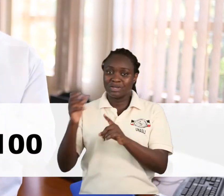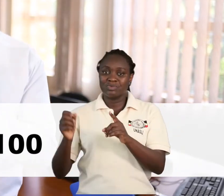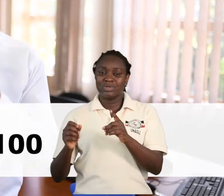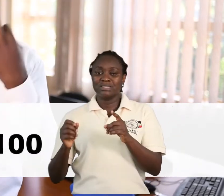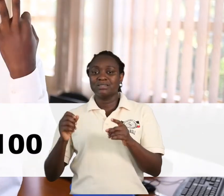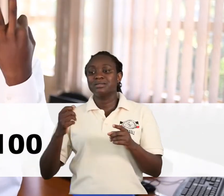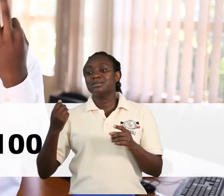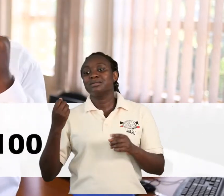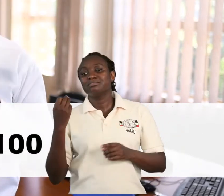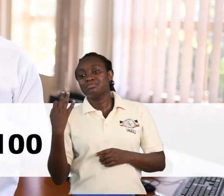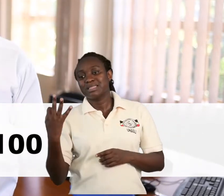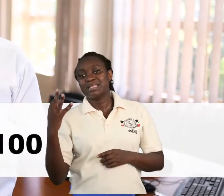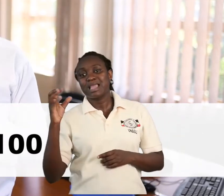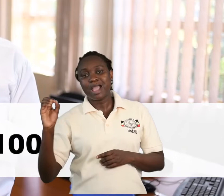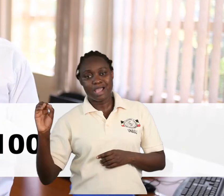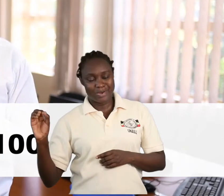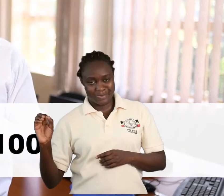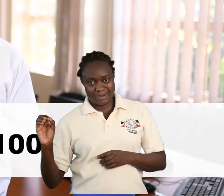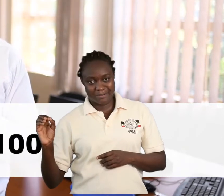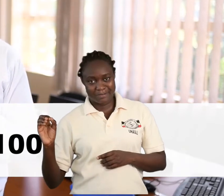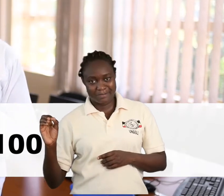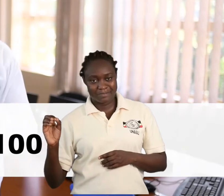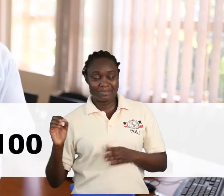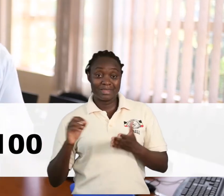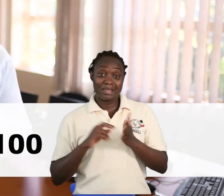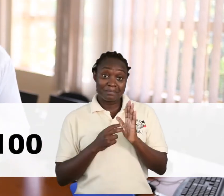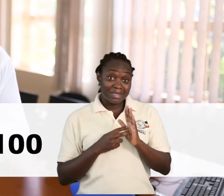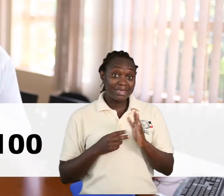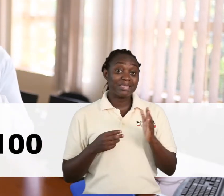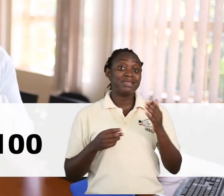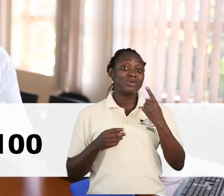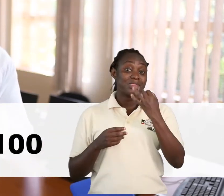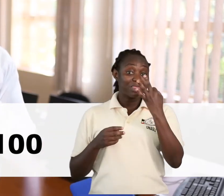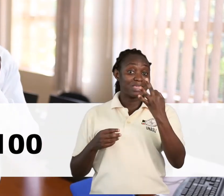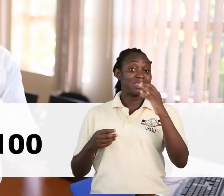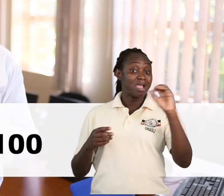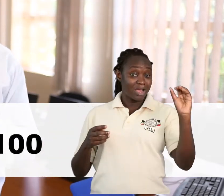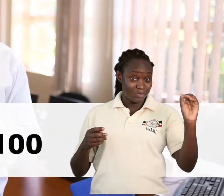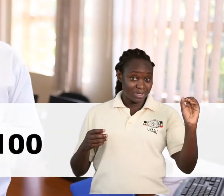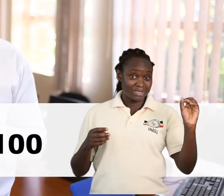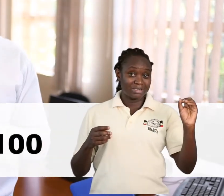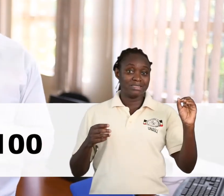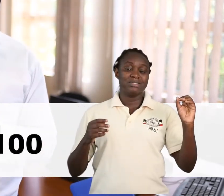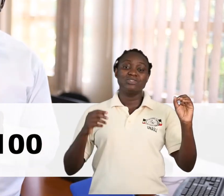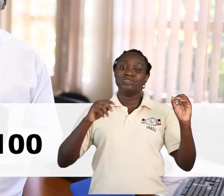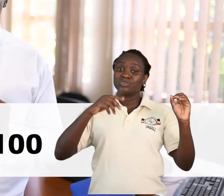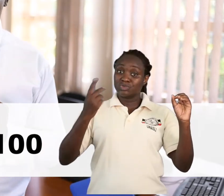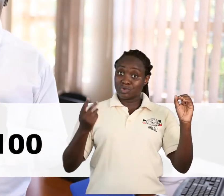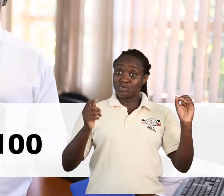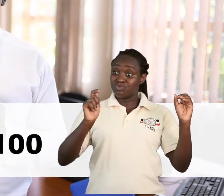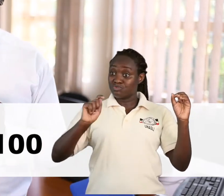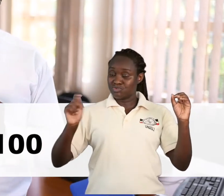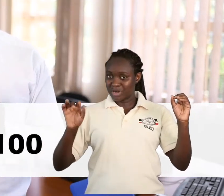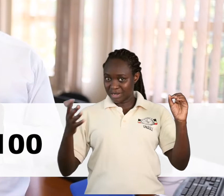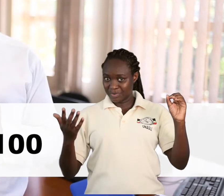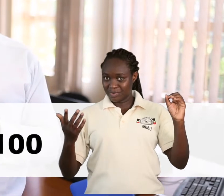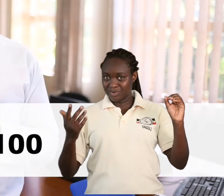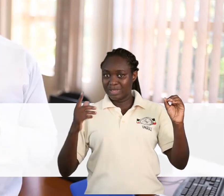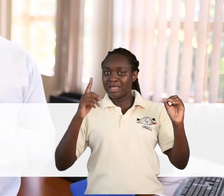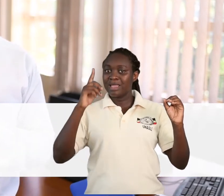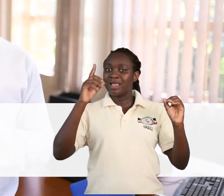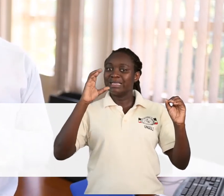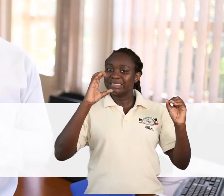You'll get 300. Therefore, we shall write the numeral for 100 3 times, which